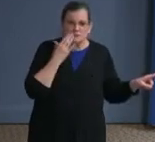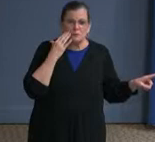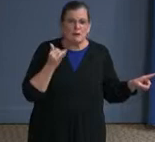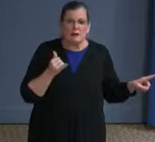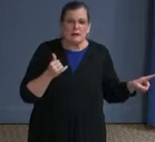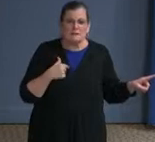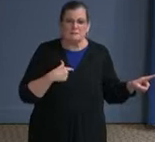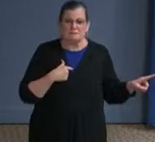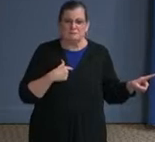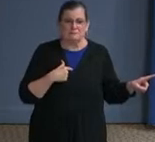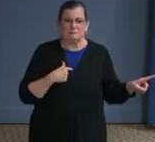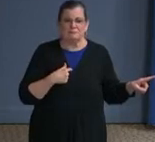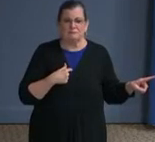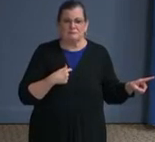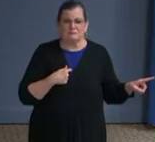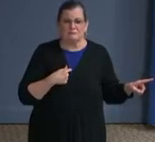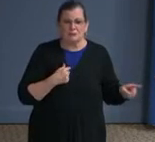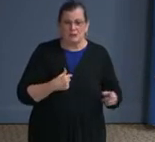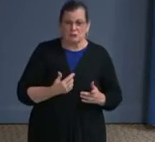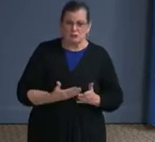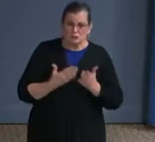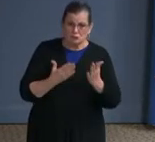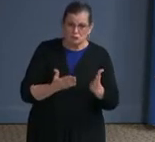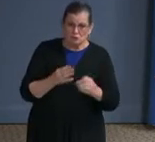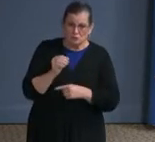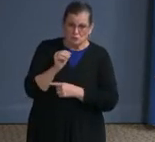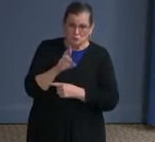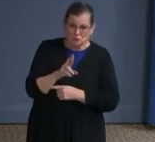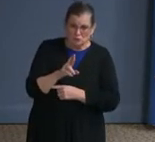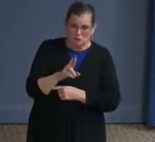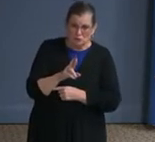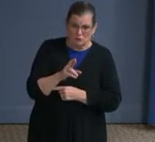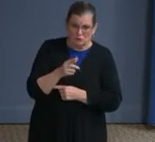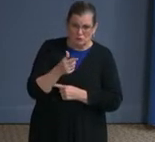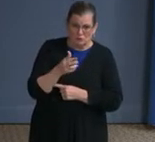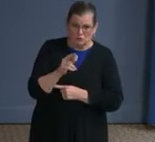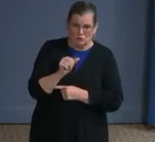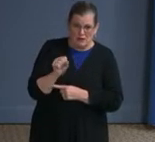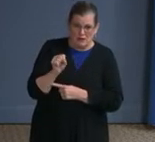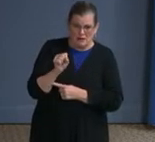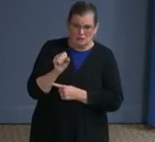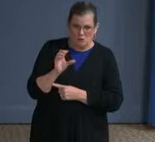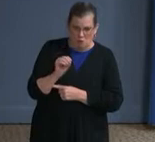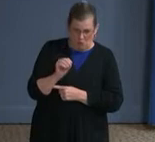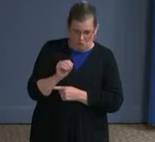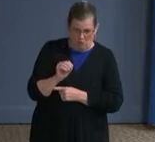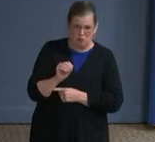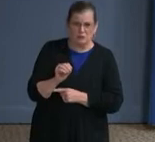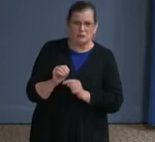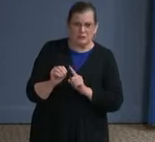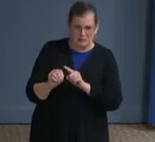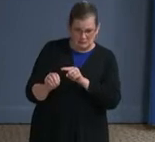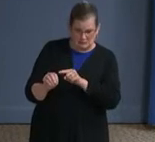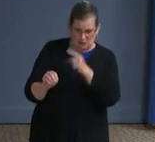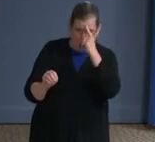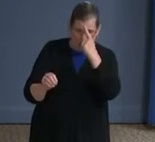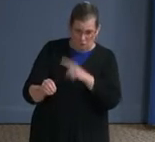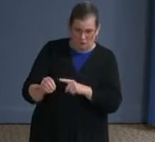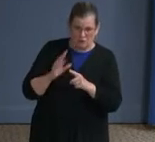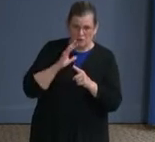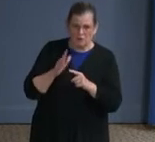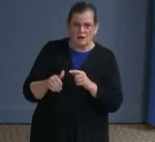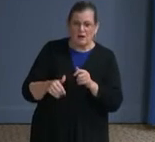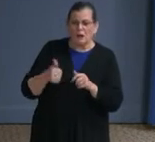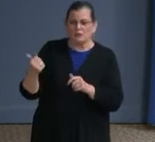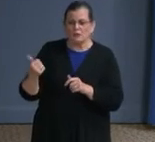I suggested to Mr. Grasso, and he agreed that we're going to have another hearing on December 2nd about